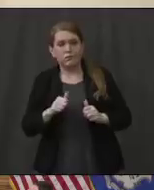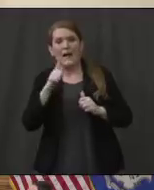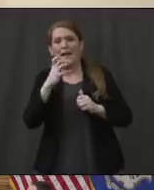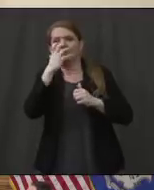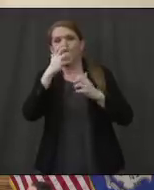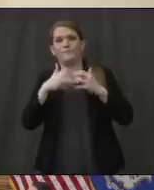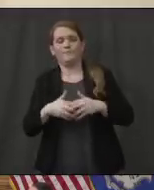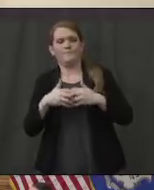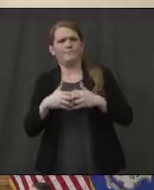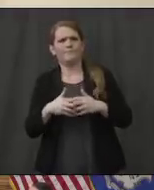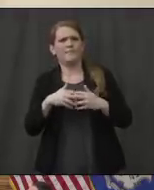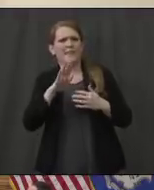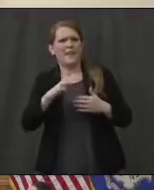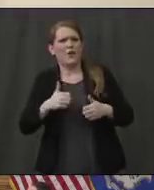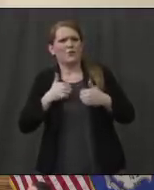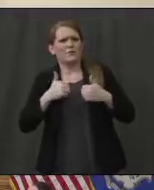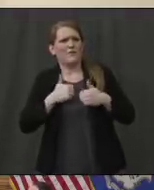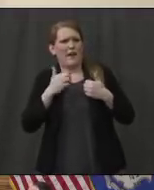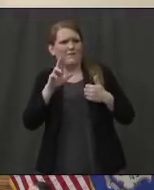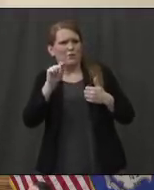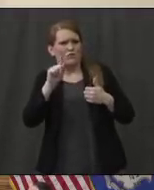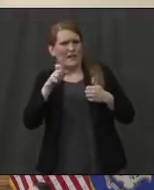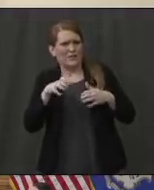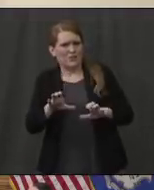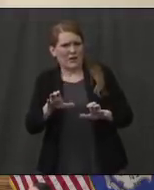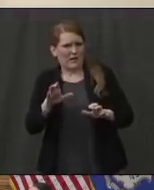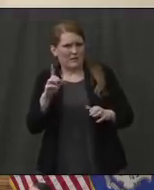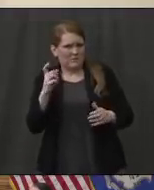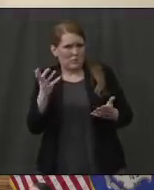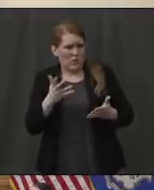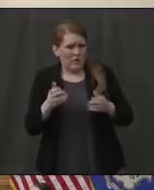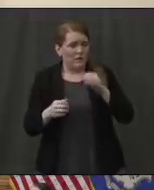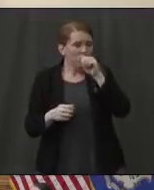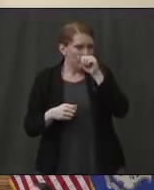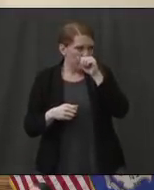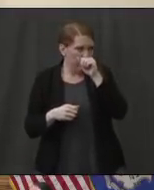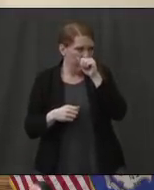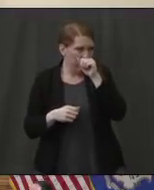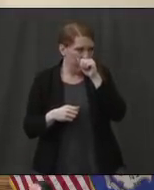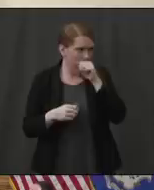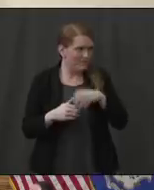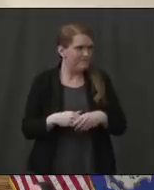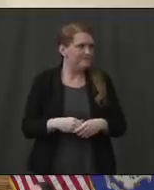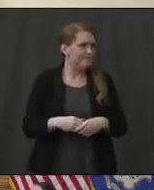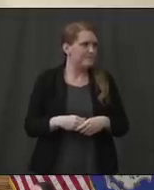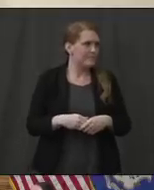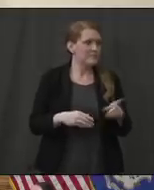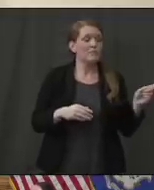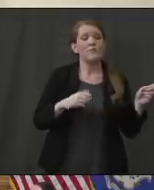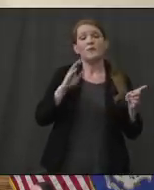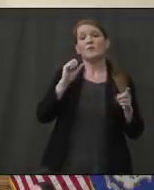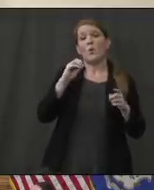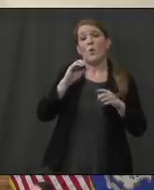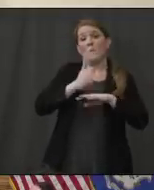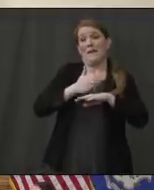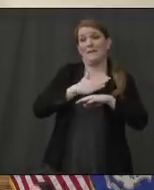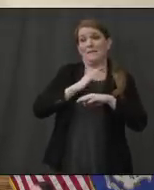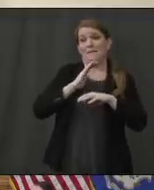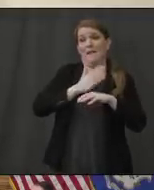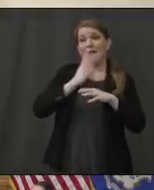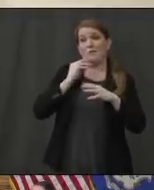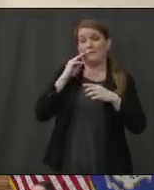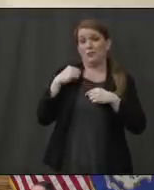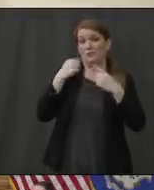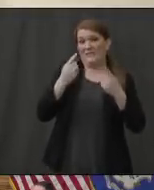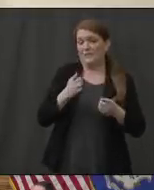John, do you know that? I tell you that our experience has been, it depends on how old you are. If you're